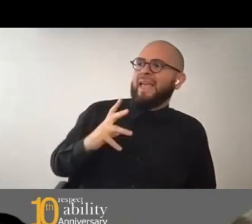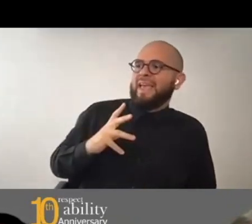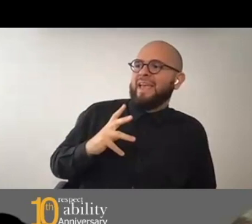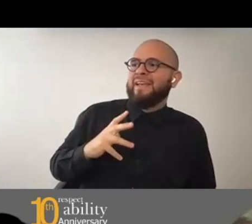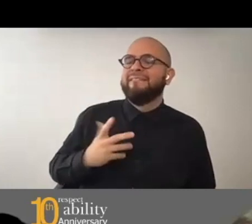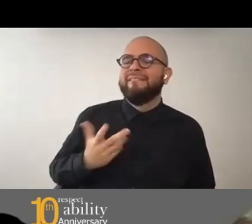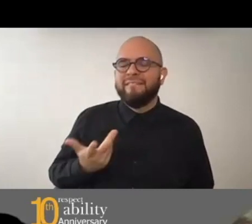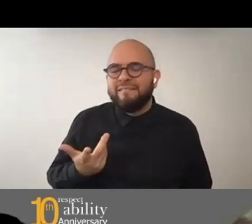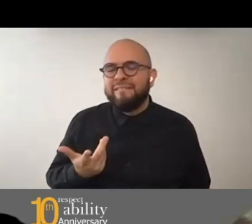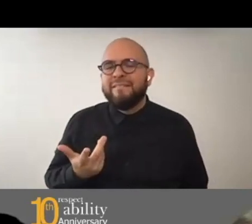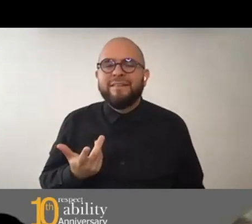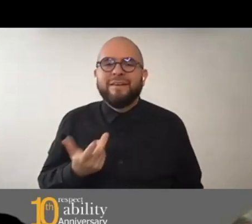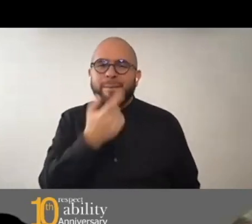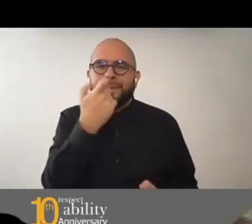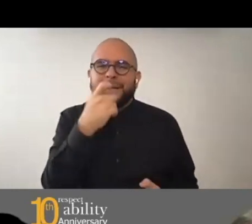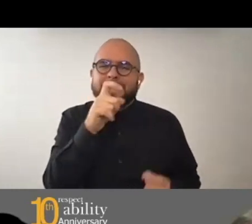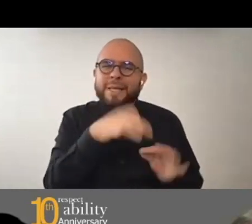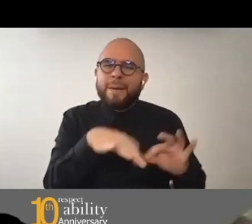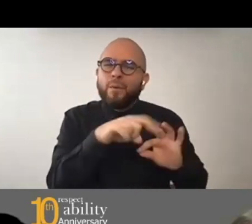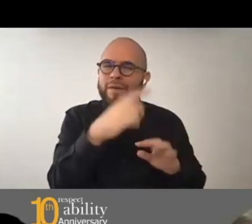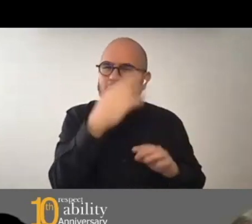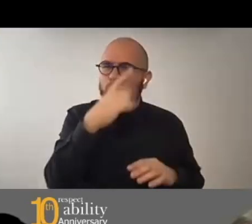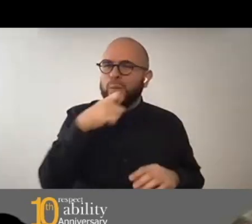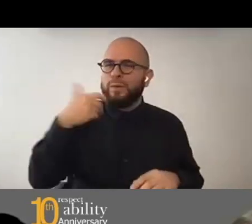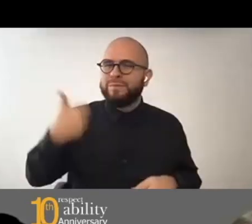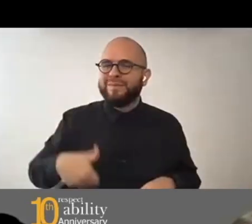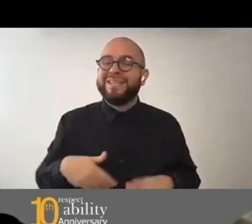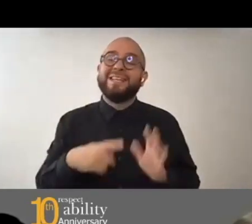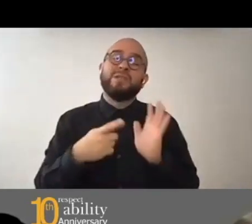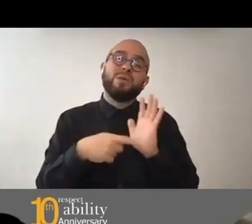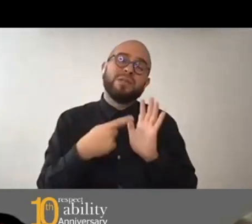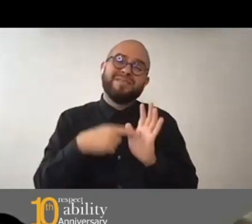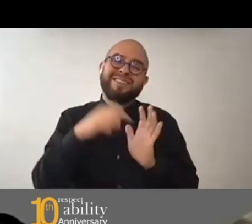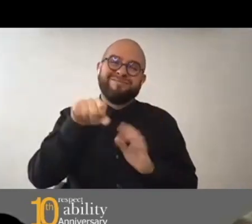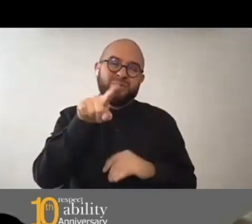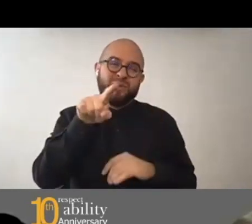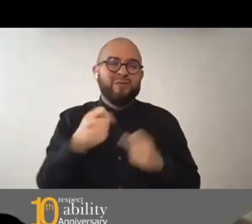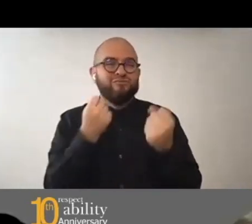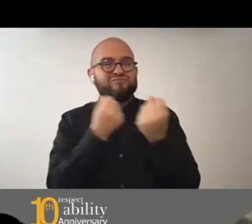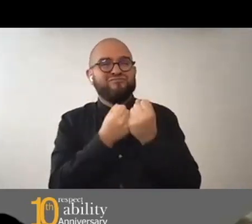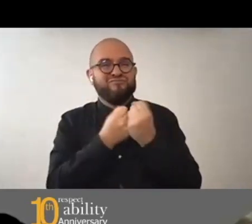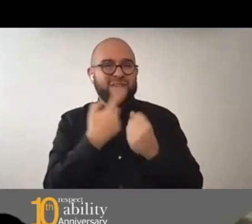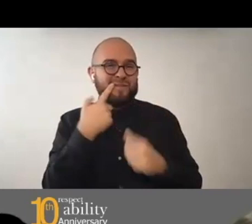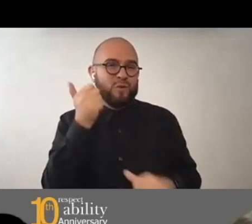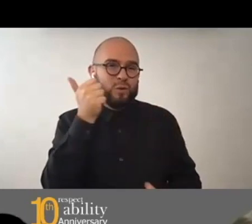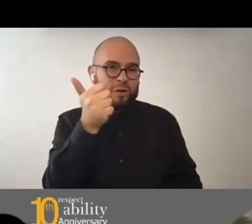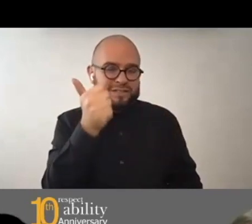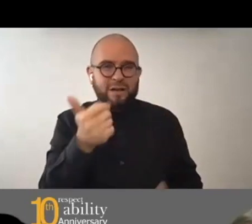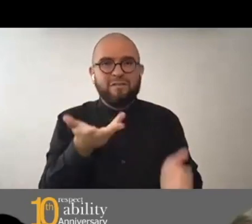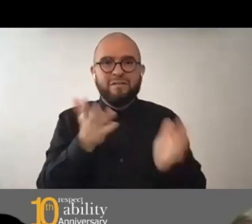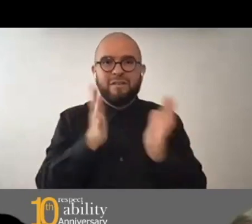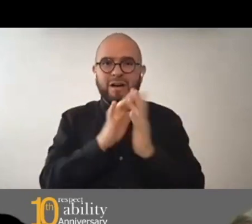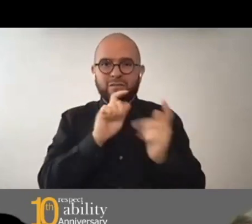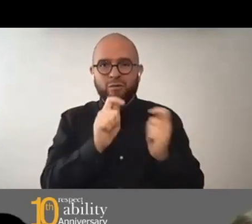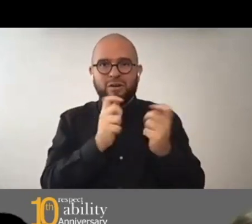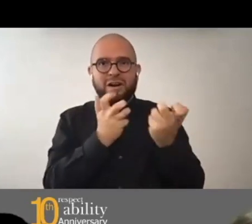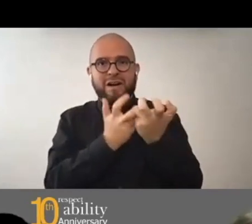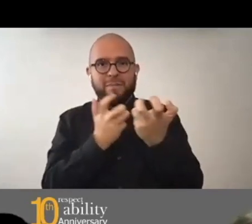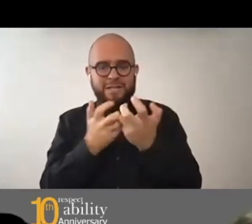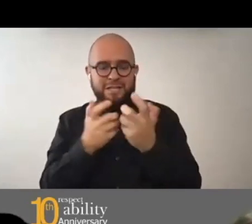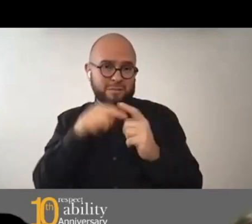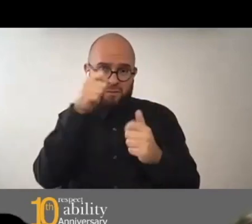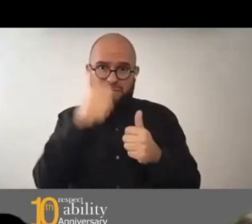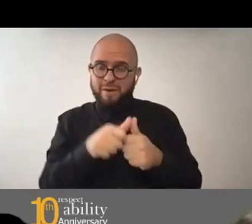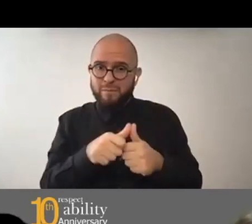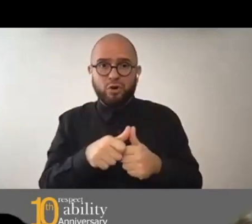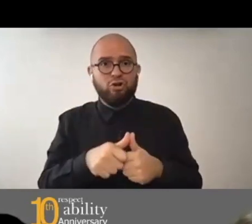it often results in having to do a little bit of advocacy for yourself to obtain your accommodations. But the key thing to remember is that you are legally entitled to